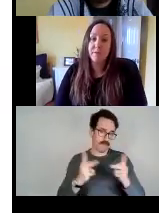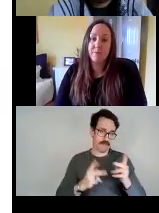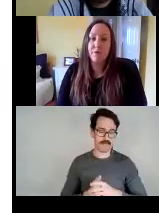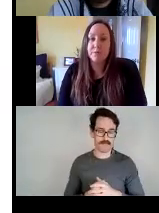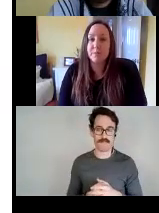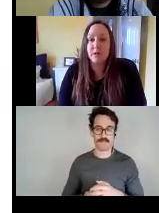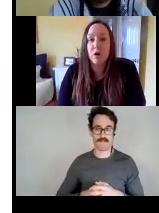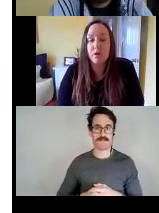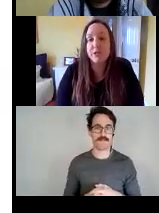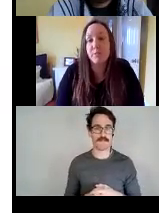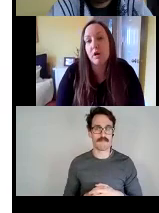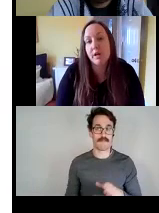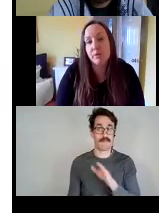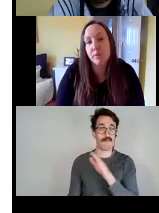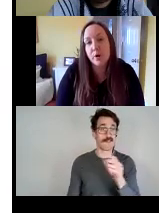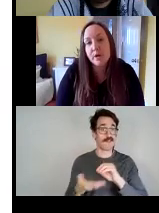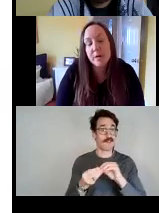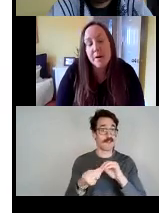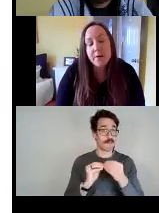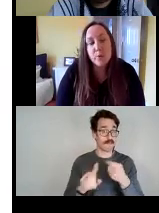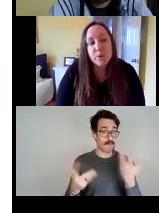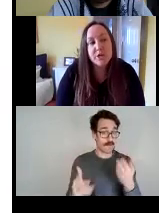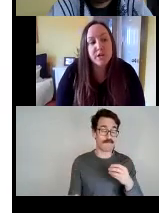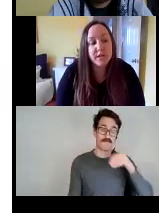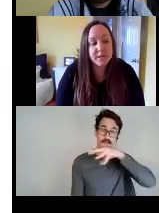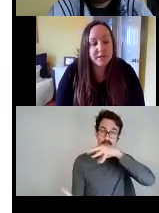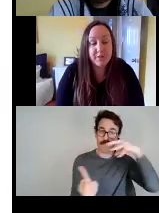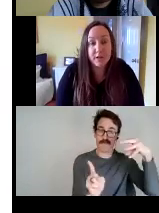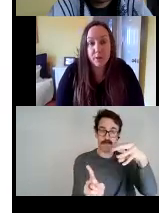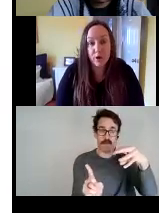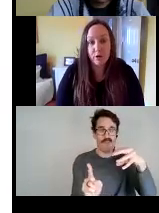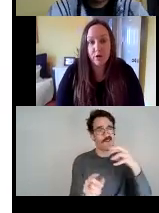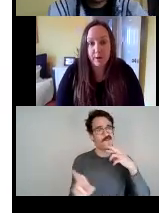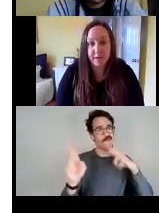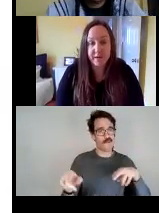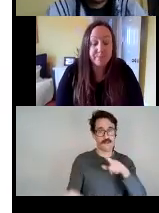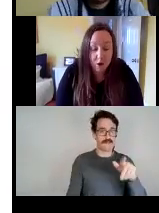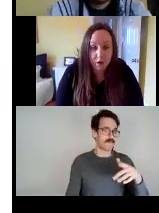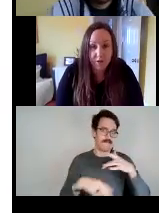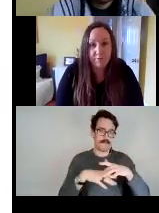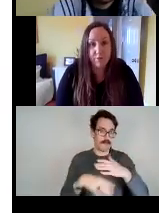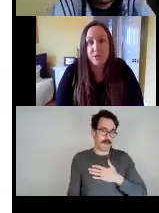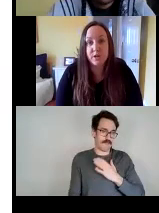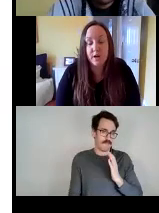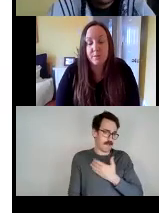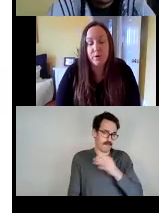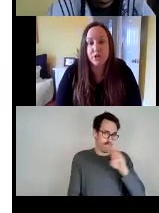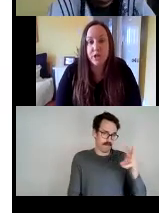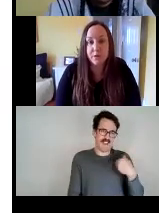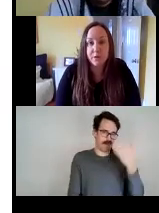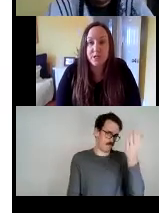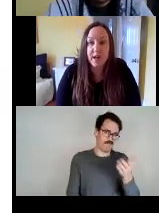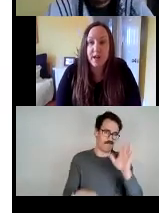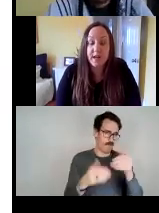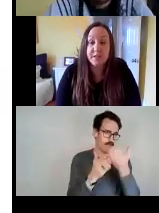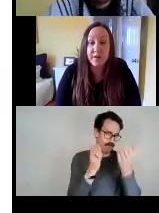numbers come from something called the Spotlight Report, which is available on our website. All of the information I'm going to share